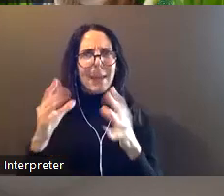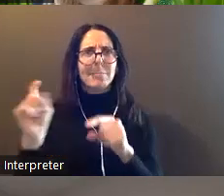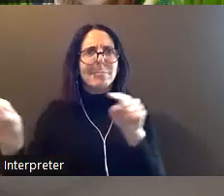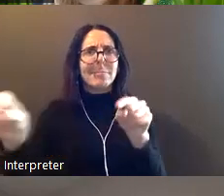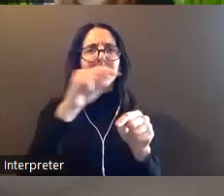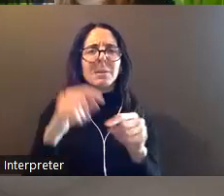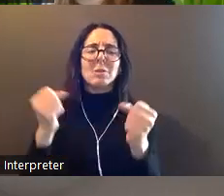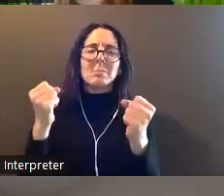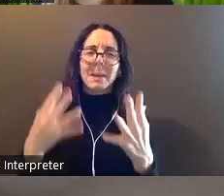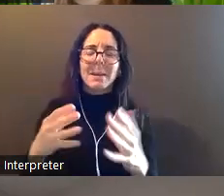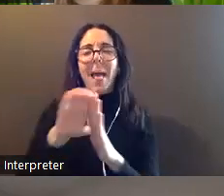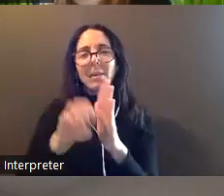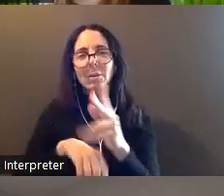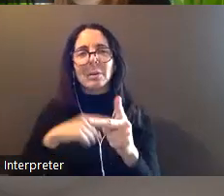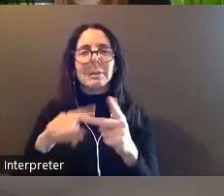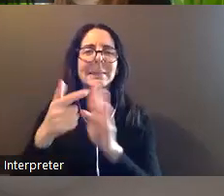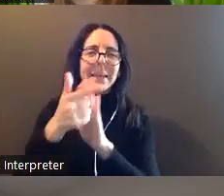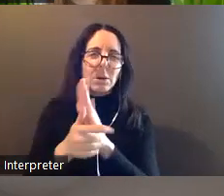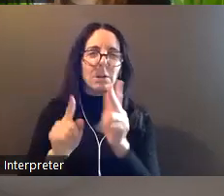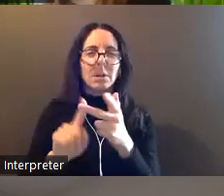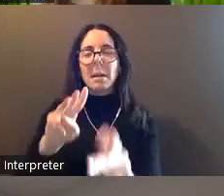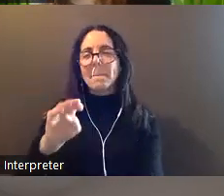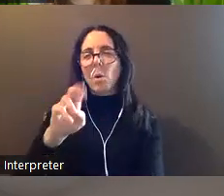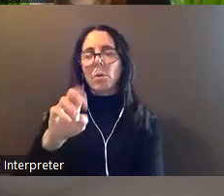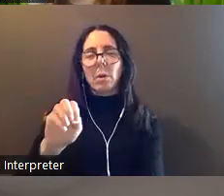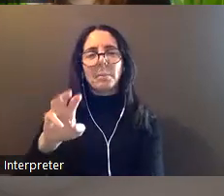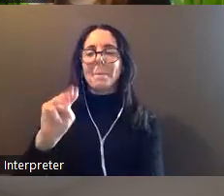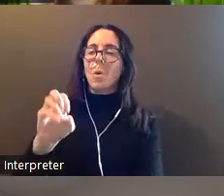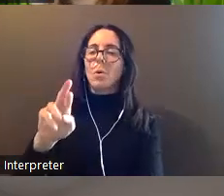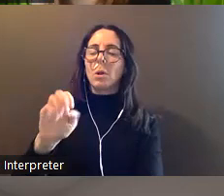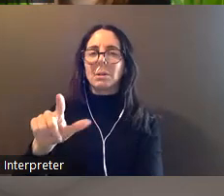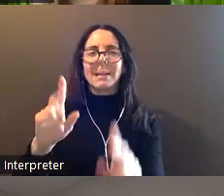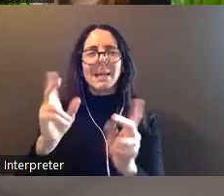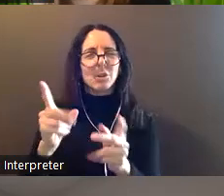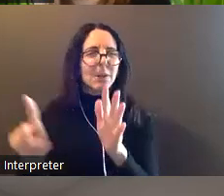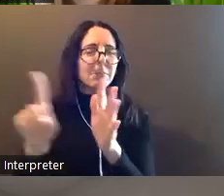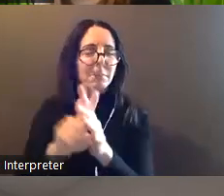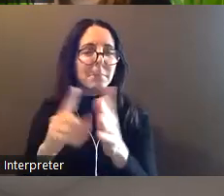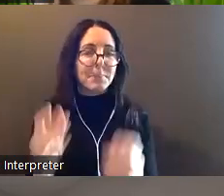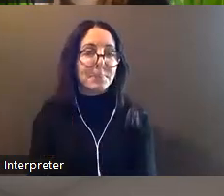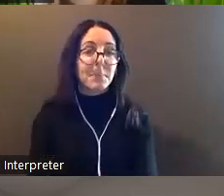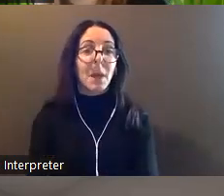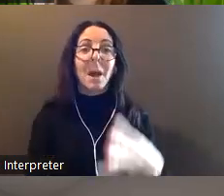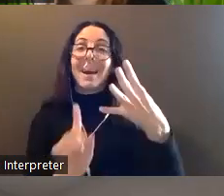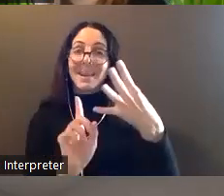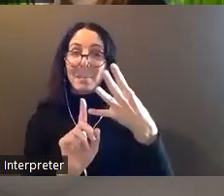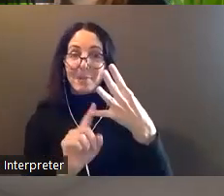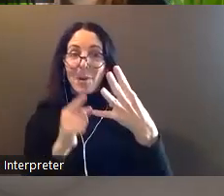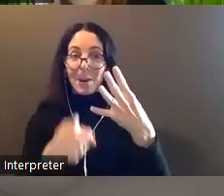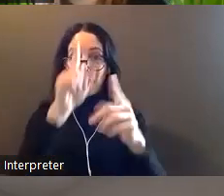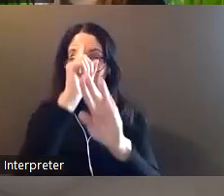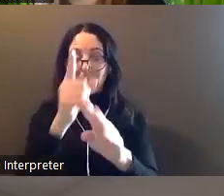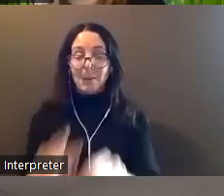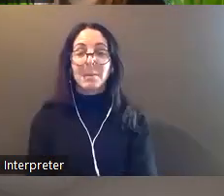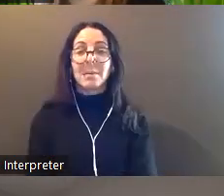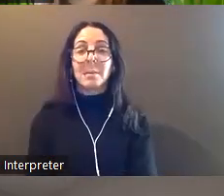legal, and moral issues that can arise. And we reflect the fourth objective that there are no easy